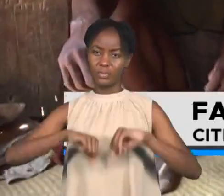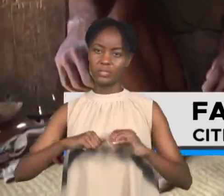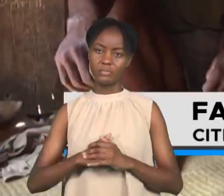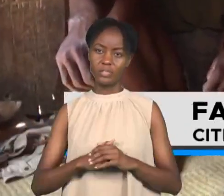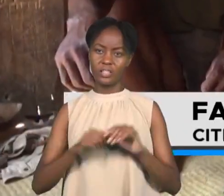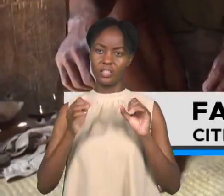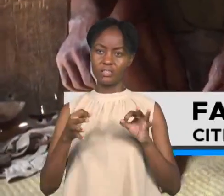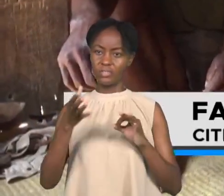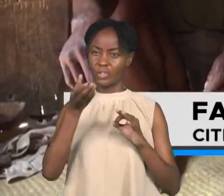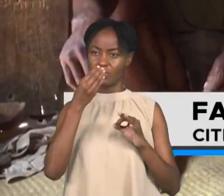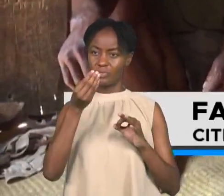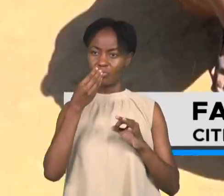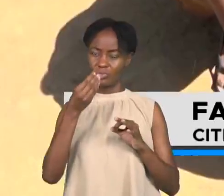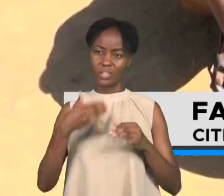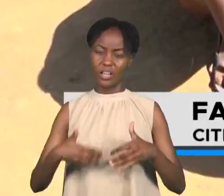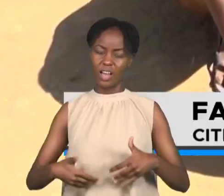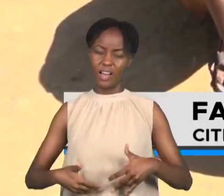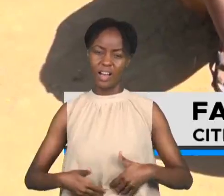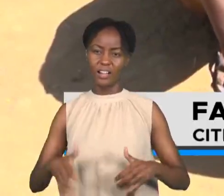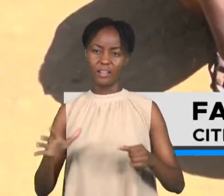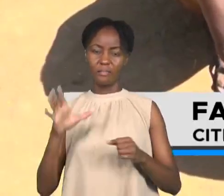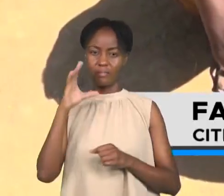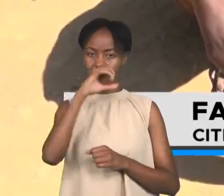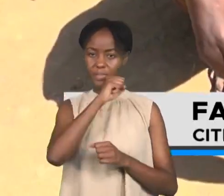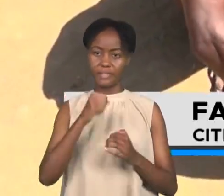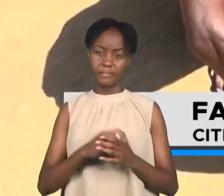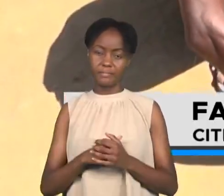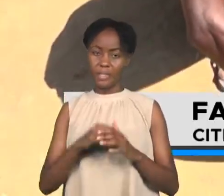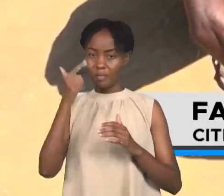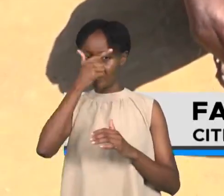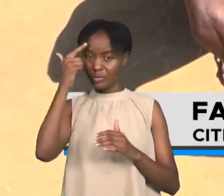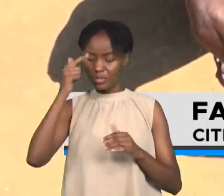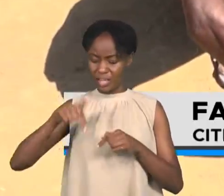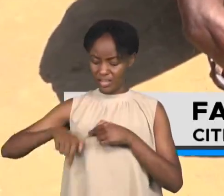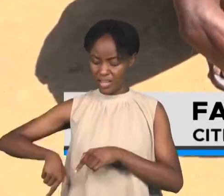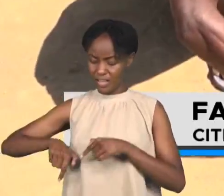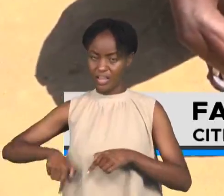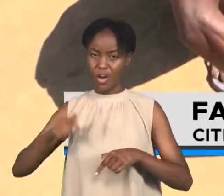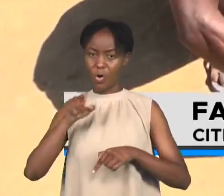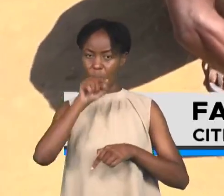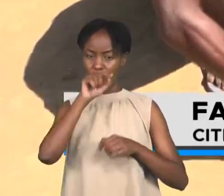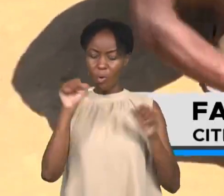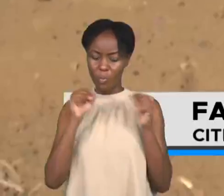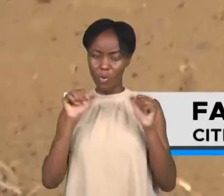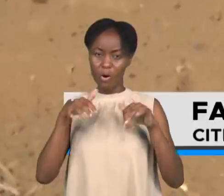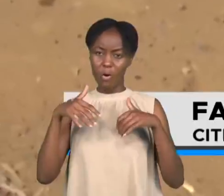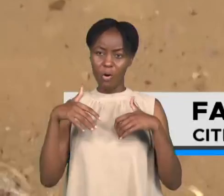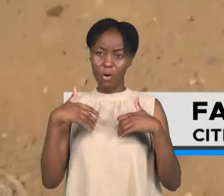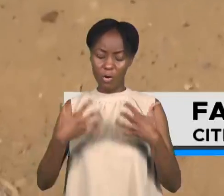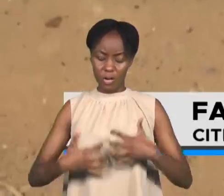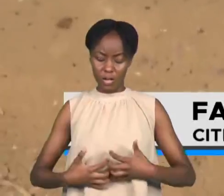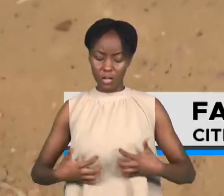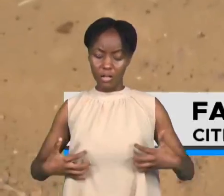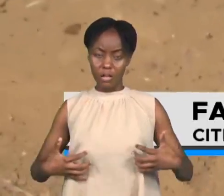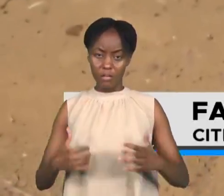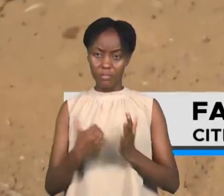malnutrition is complicated by diarrhea, respiratory infection, or malaria. While droughts are not